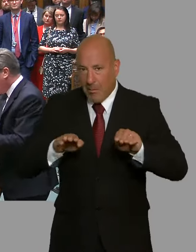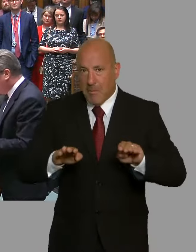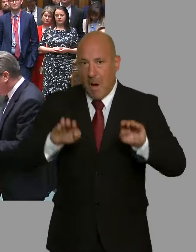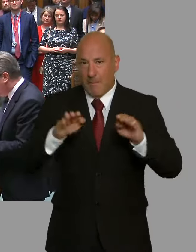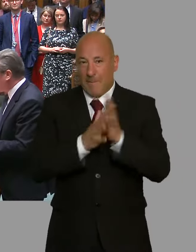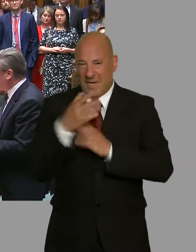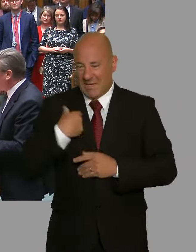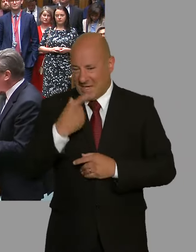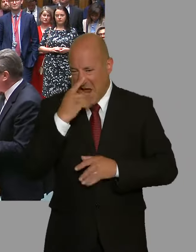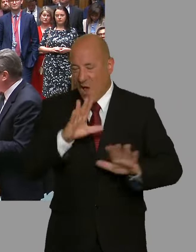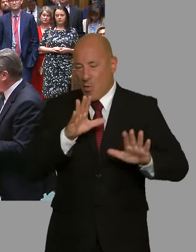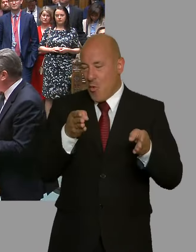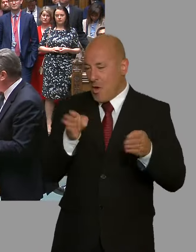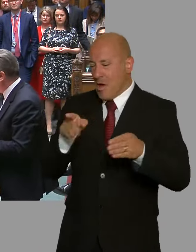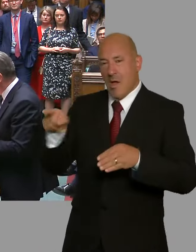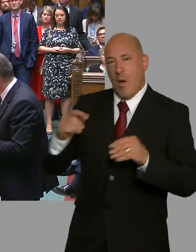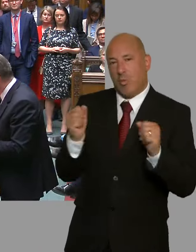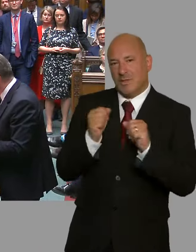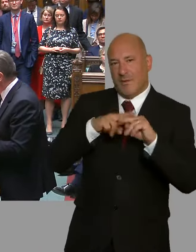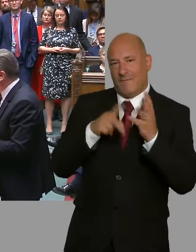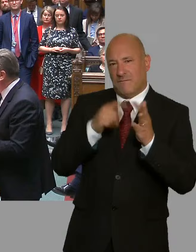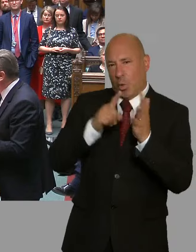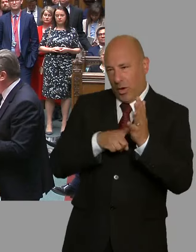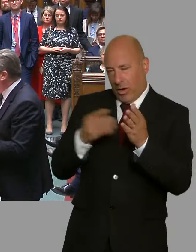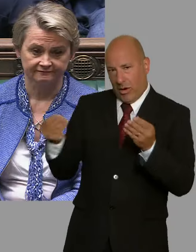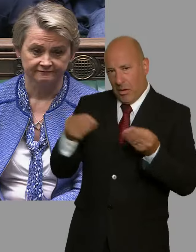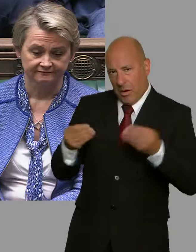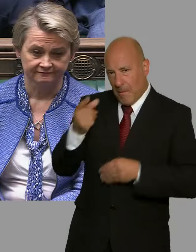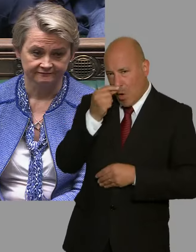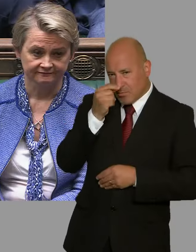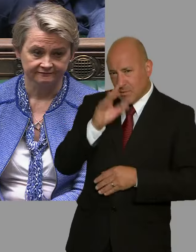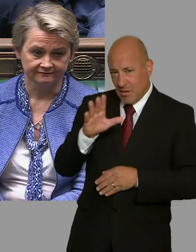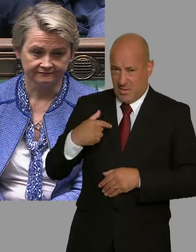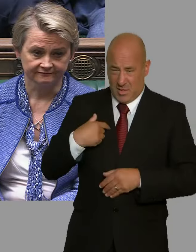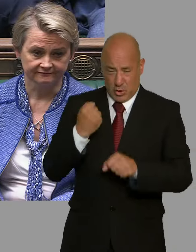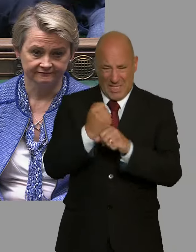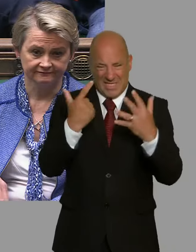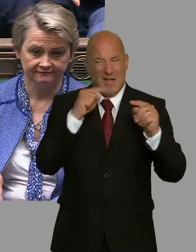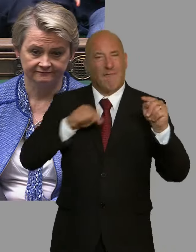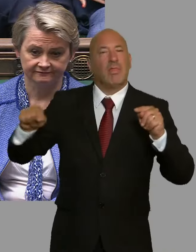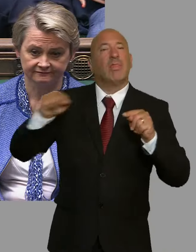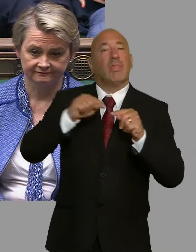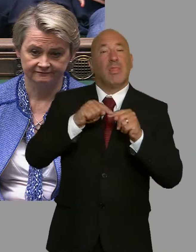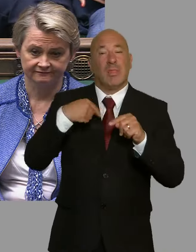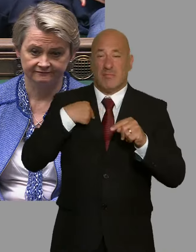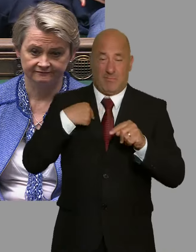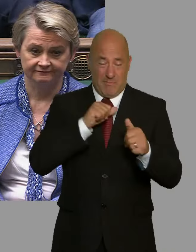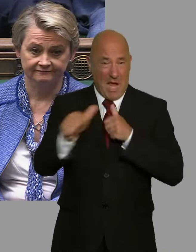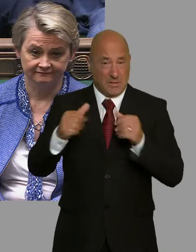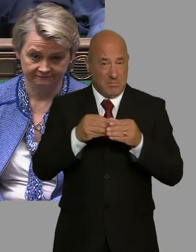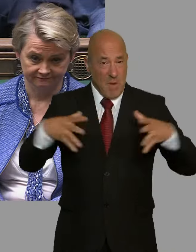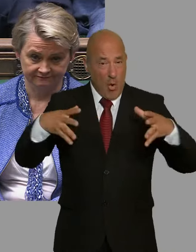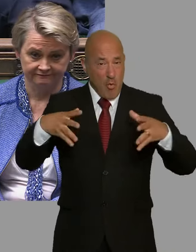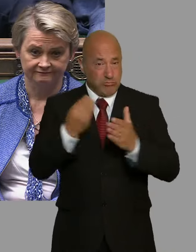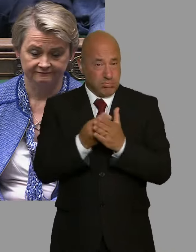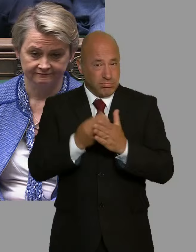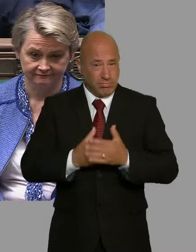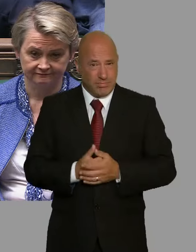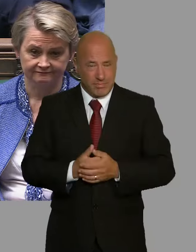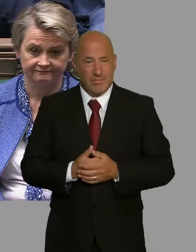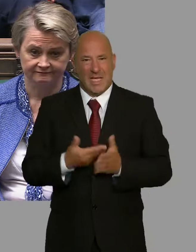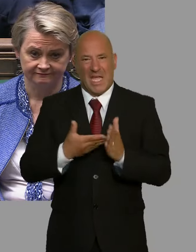country because of the decisions that we've made. All of those decisions opposed by the party opposite.